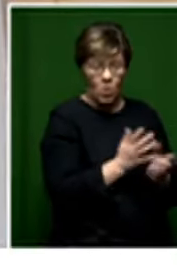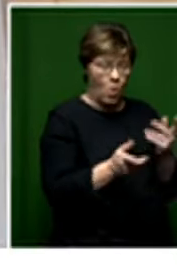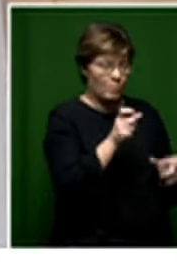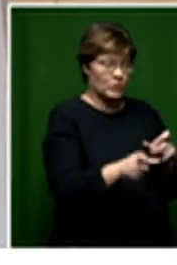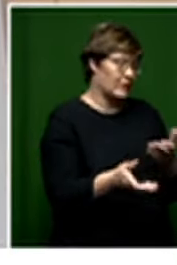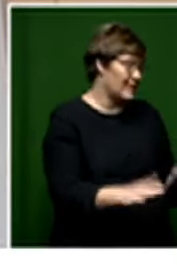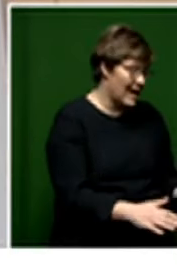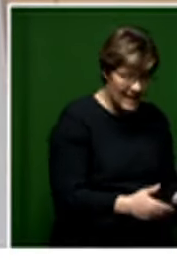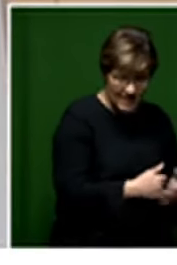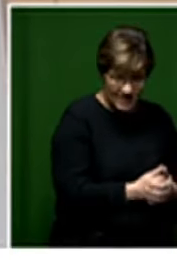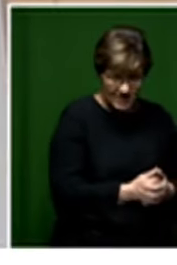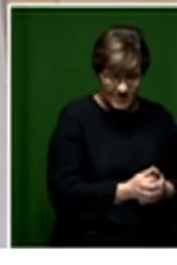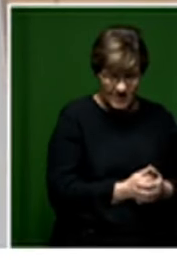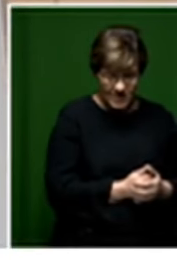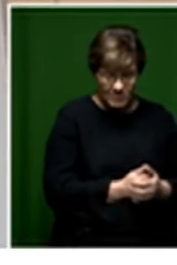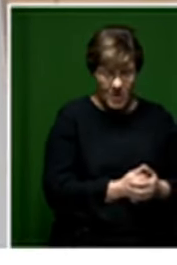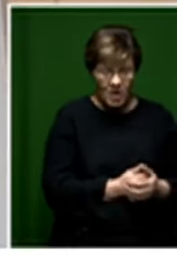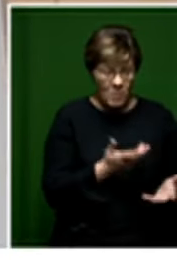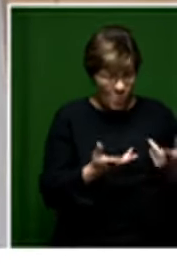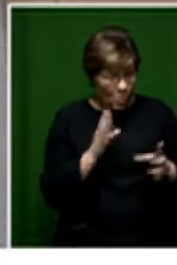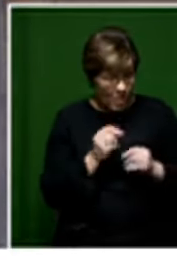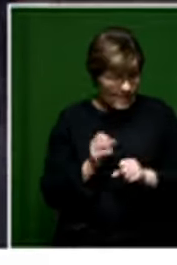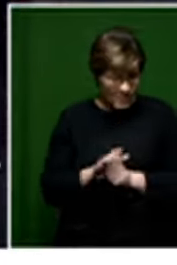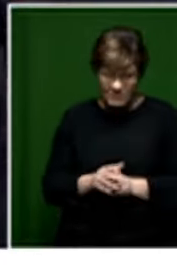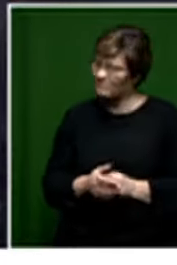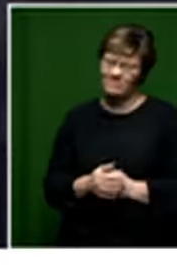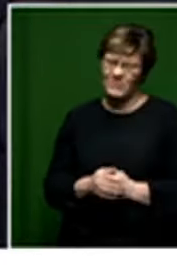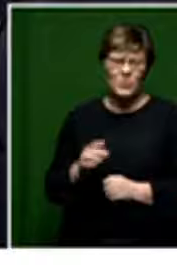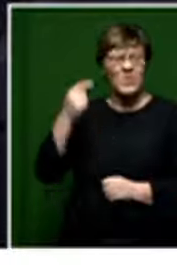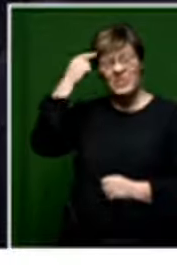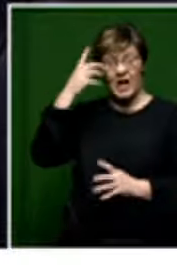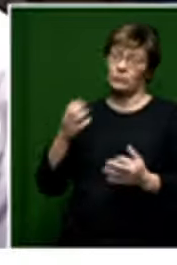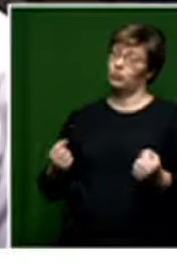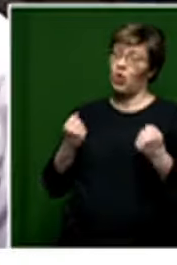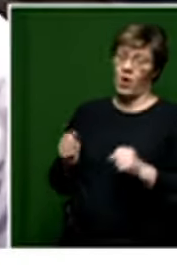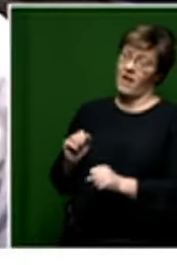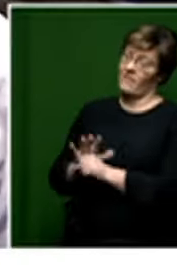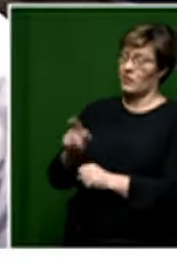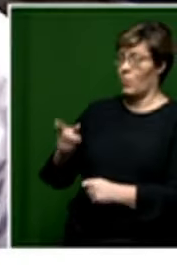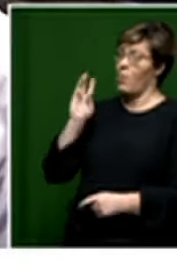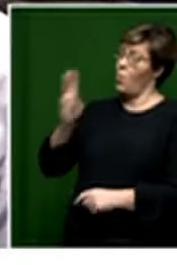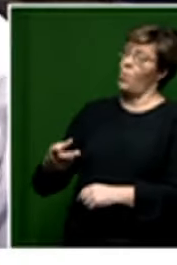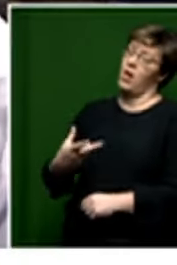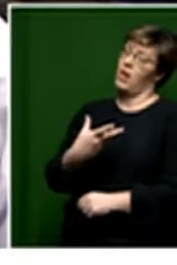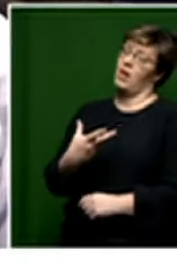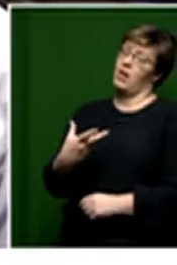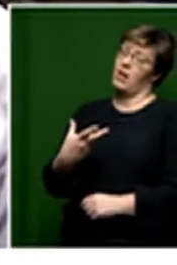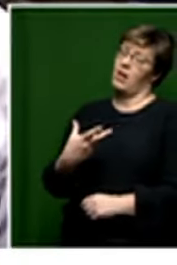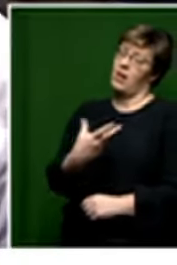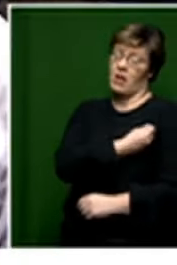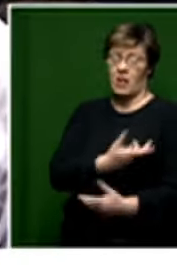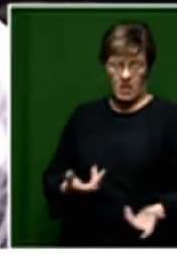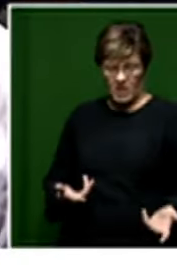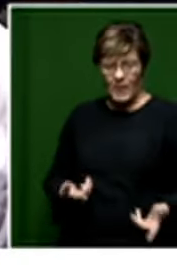that's been ill, etc., whether that has a bearing, probably not as strong as one might imagine. We have tested for that, although it does